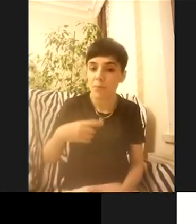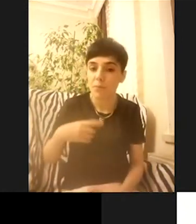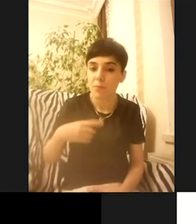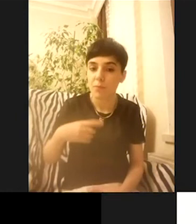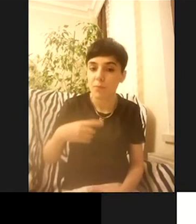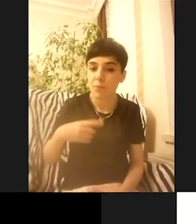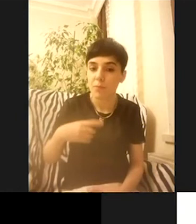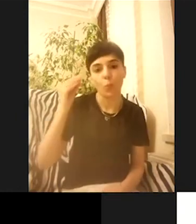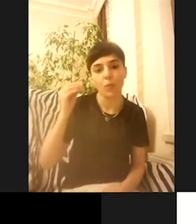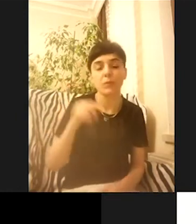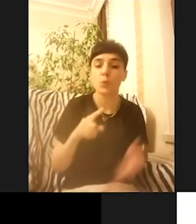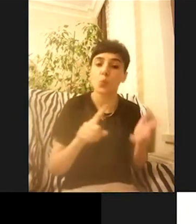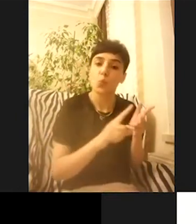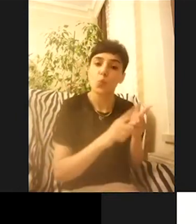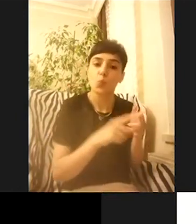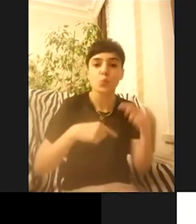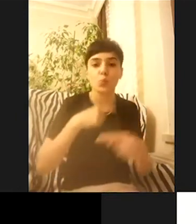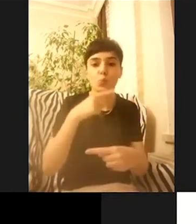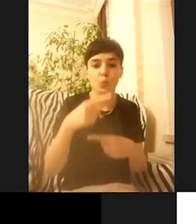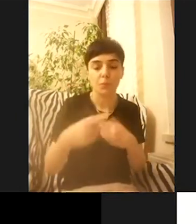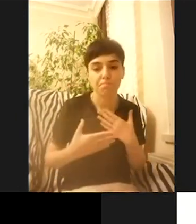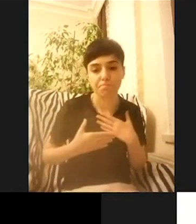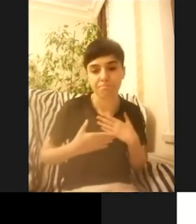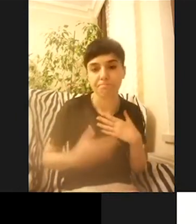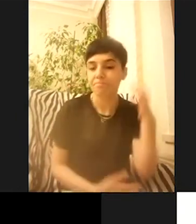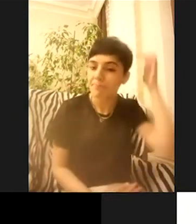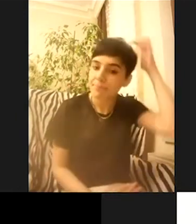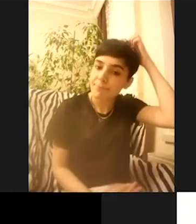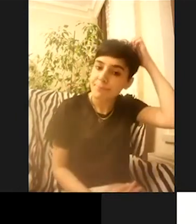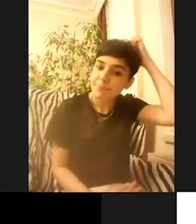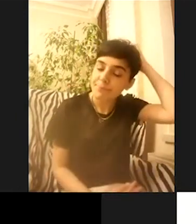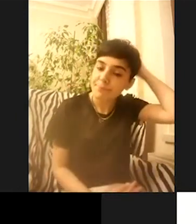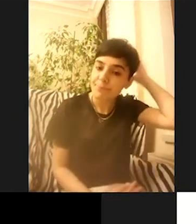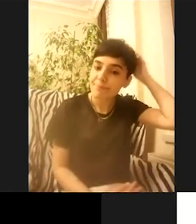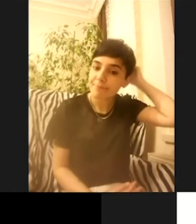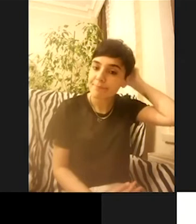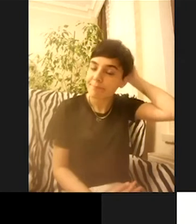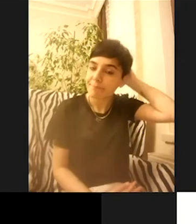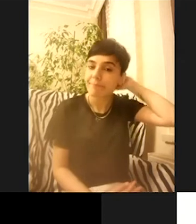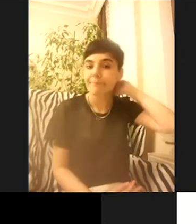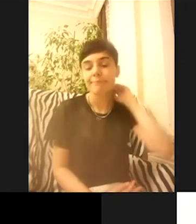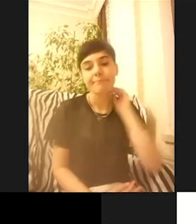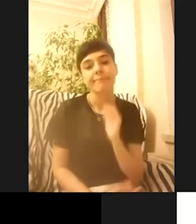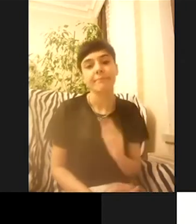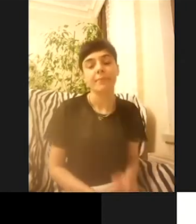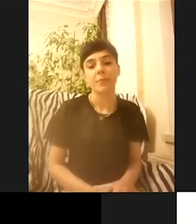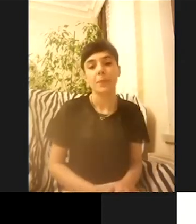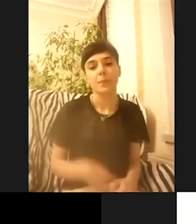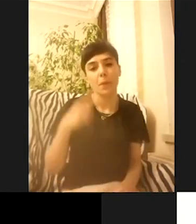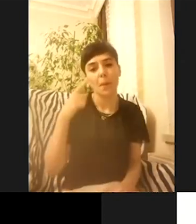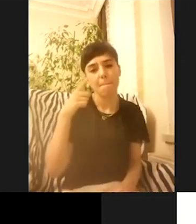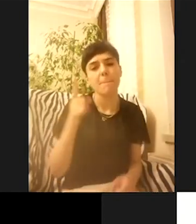but the perspective is like so different because of